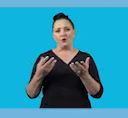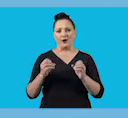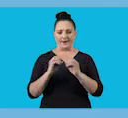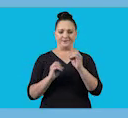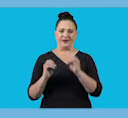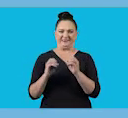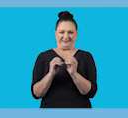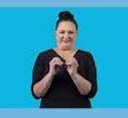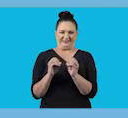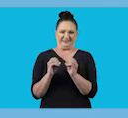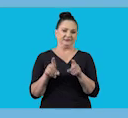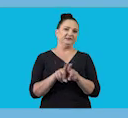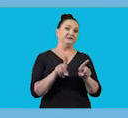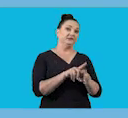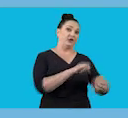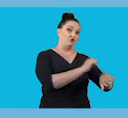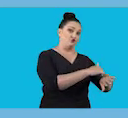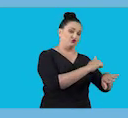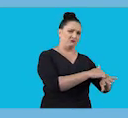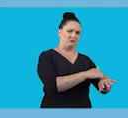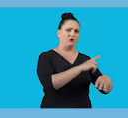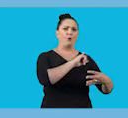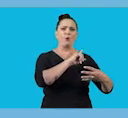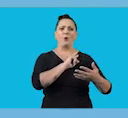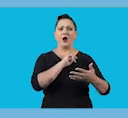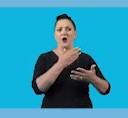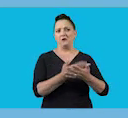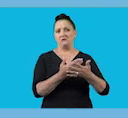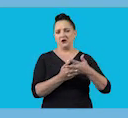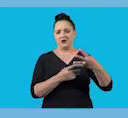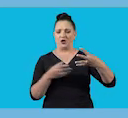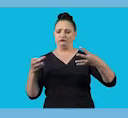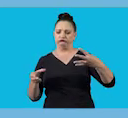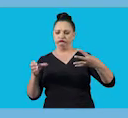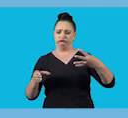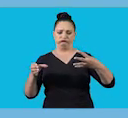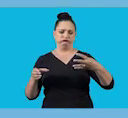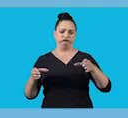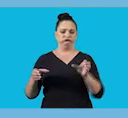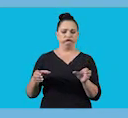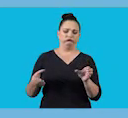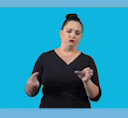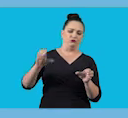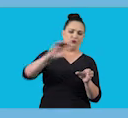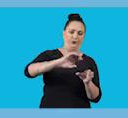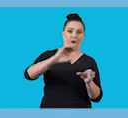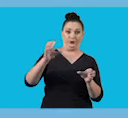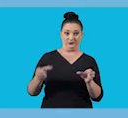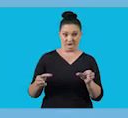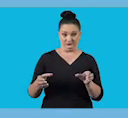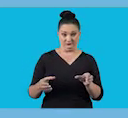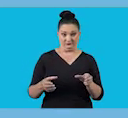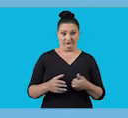is it because their particles are tightly packed as in a solid? Why are we able to pour liquid from one container